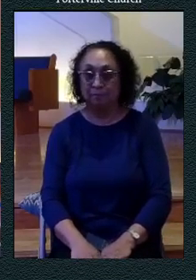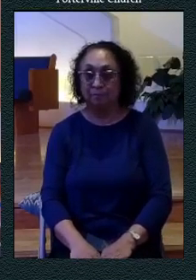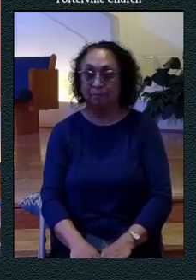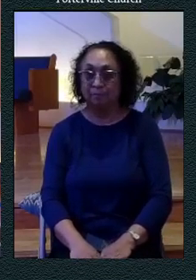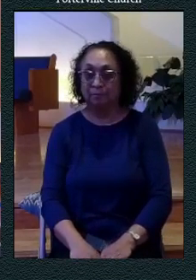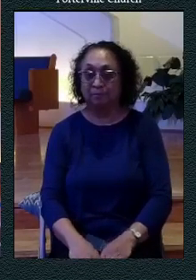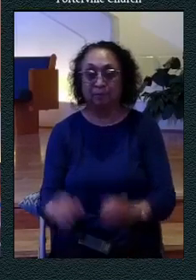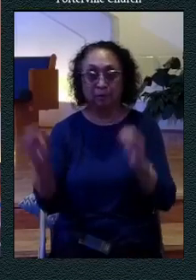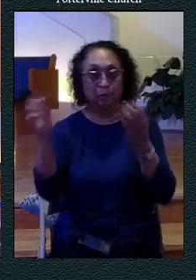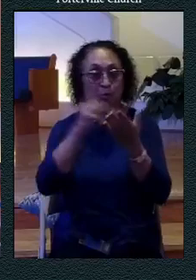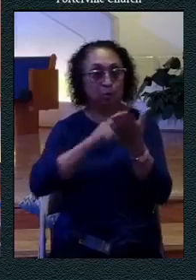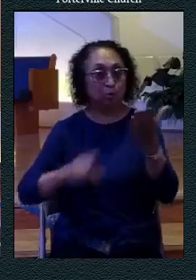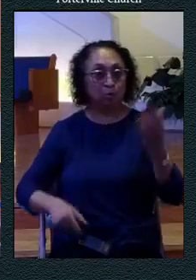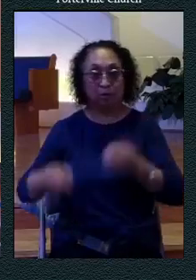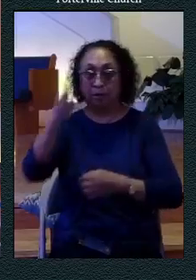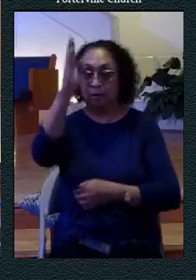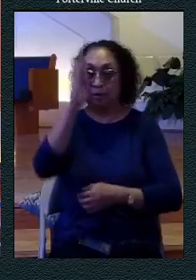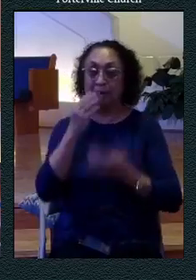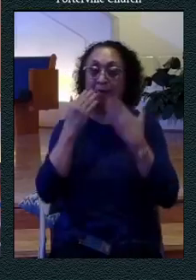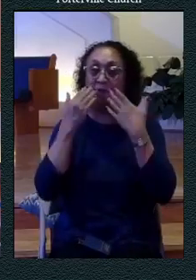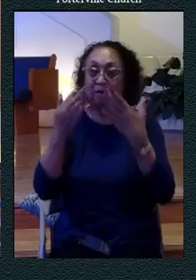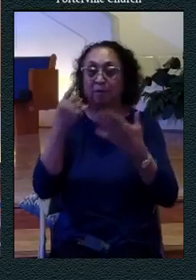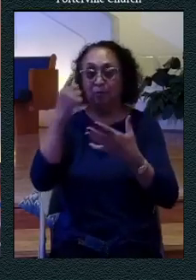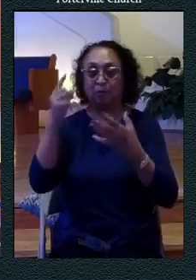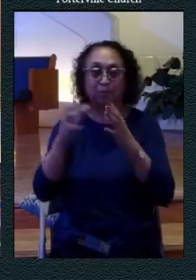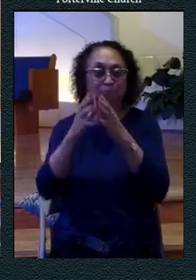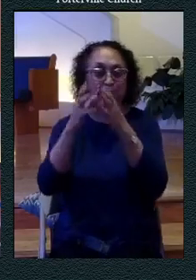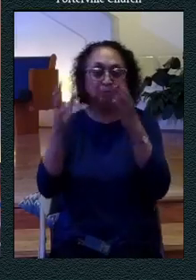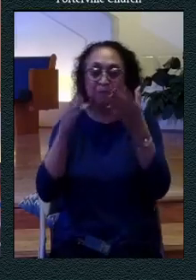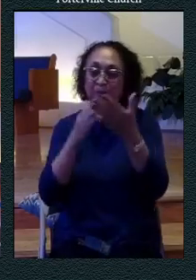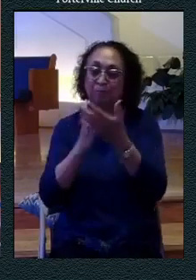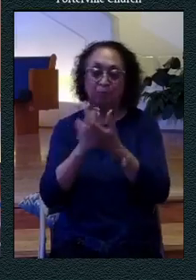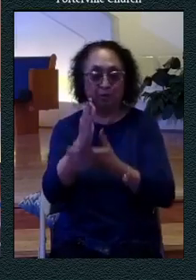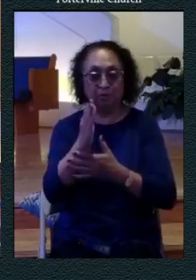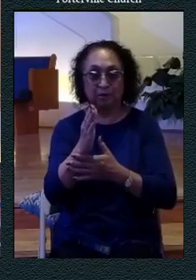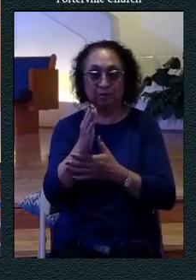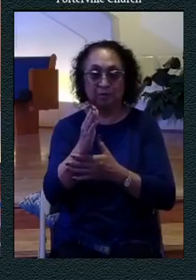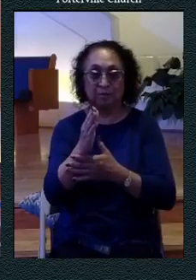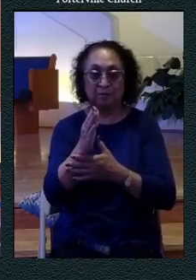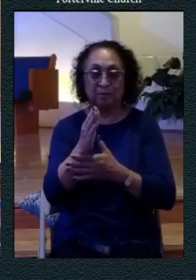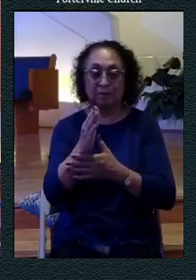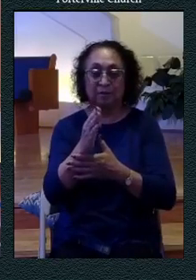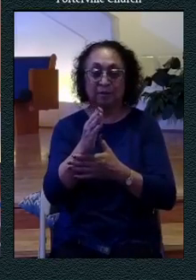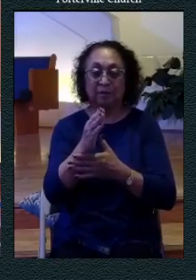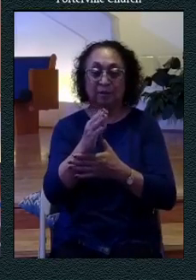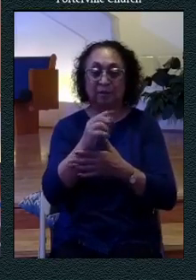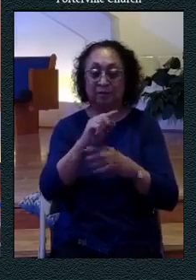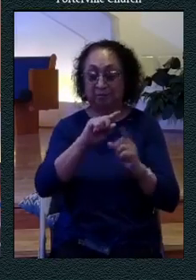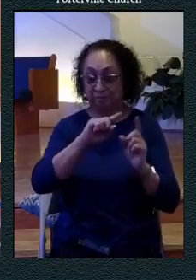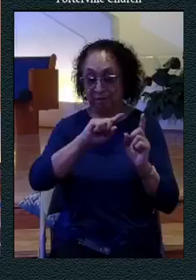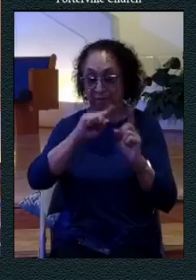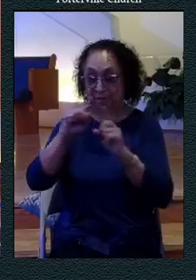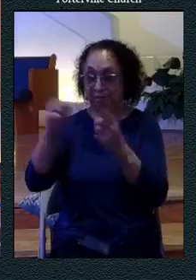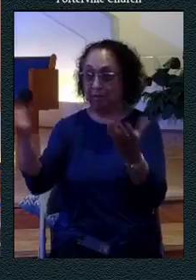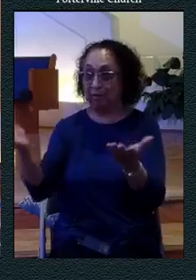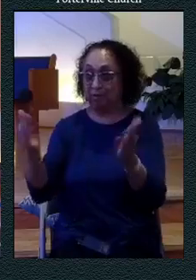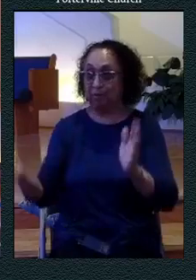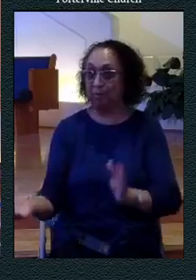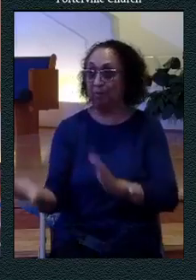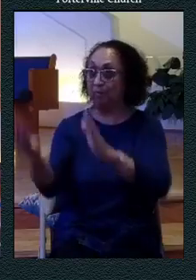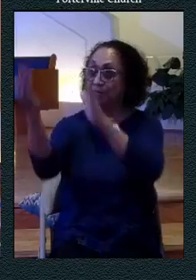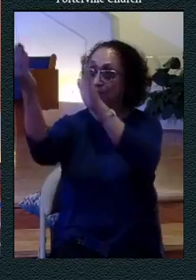Oh Lord God, thank you for the immense privilege of being drawn into your presence